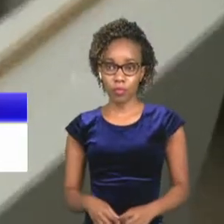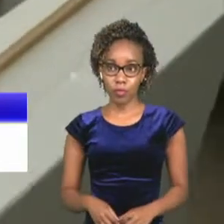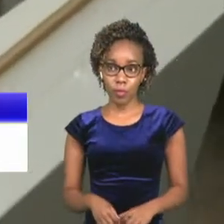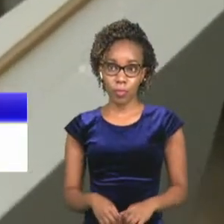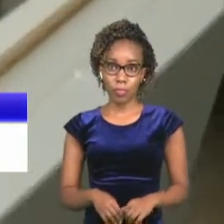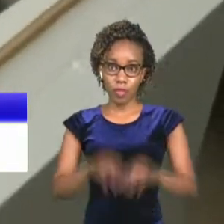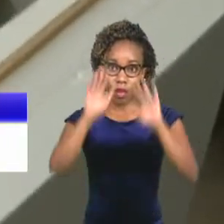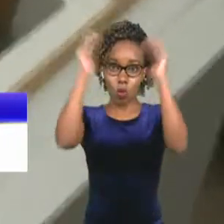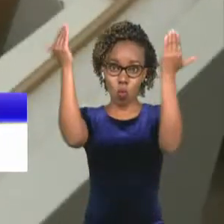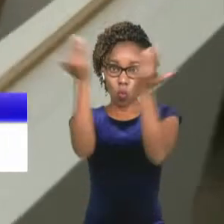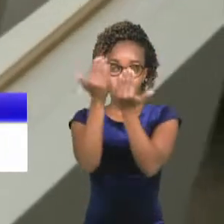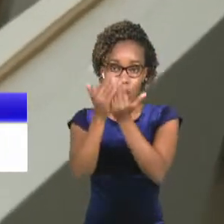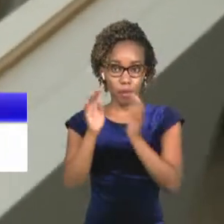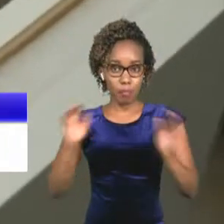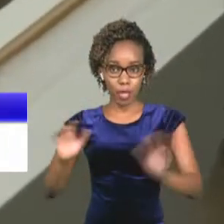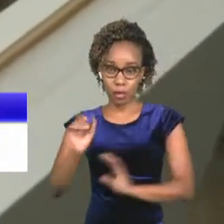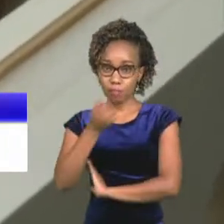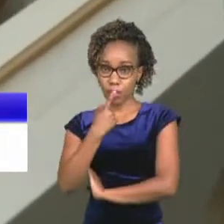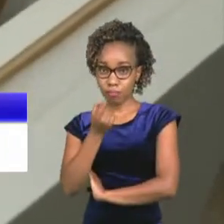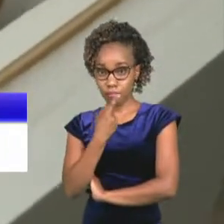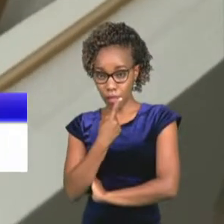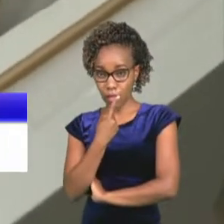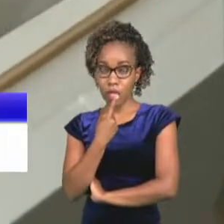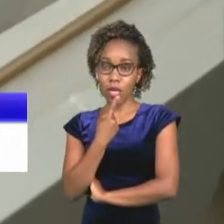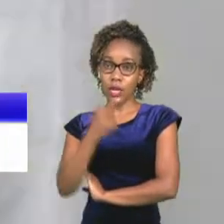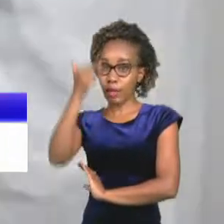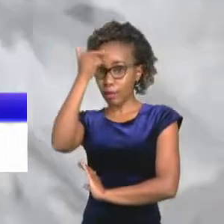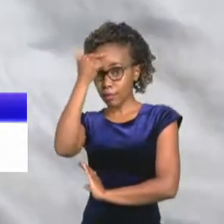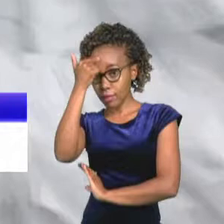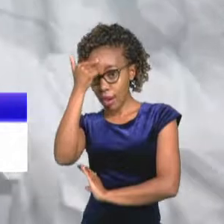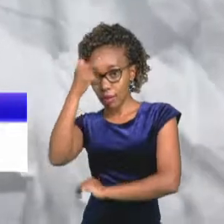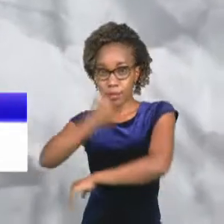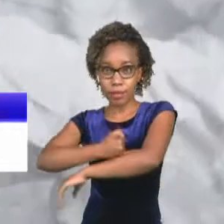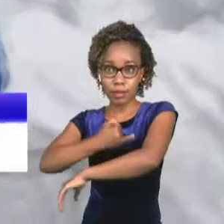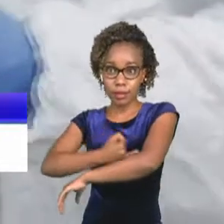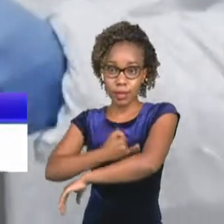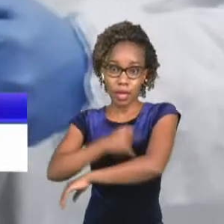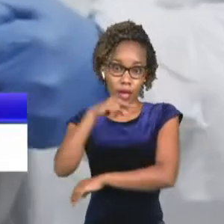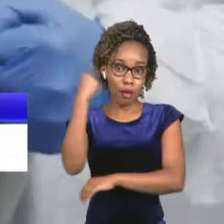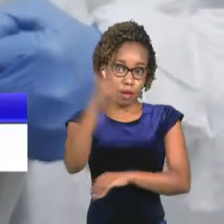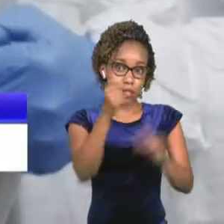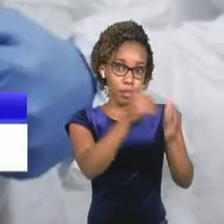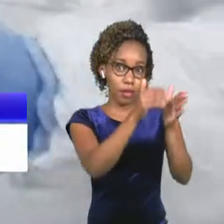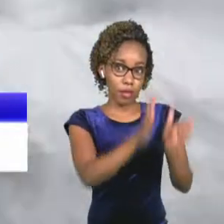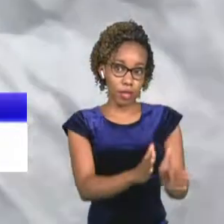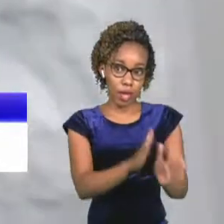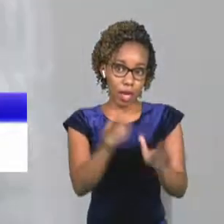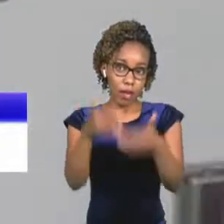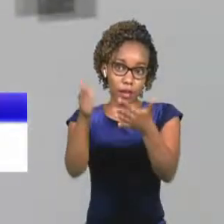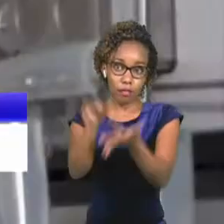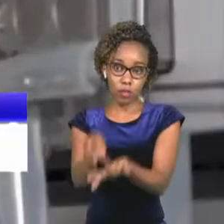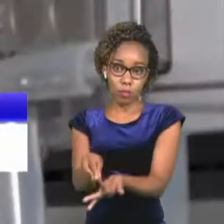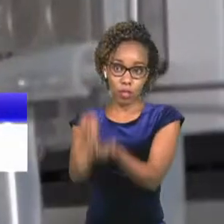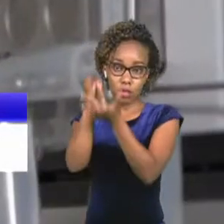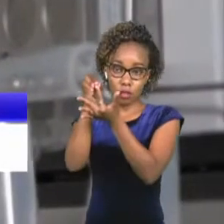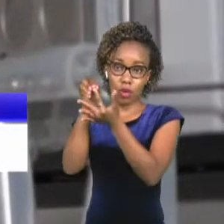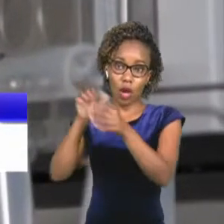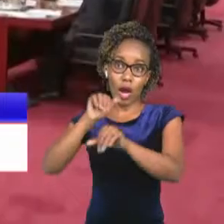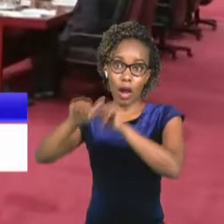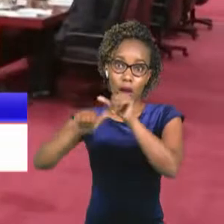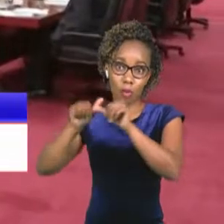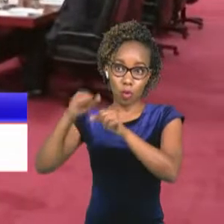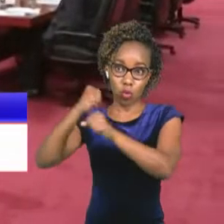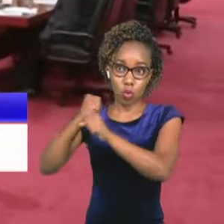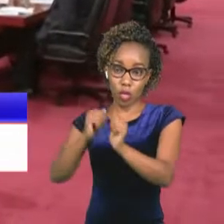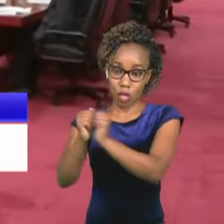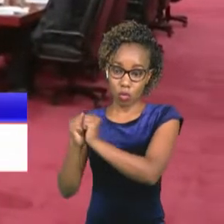The world's largest vaccine producer is in India, the Serum Institute of India. However, the Russian leader did not offer specifics as to what the broader efforts between the